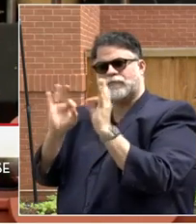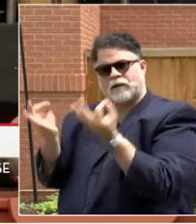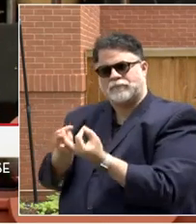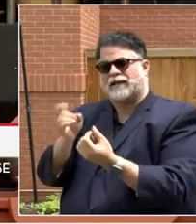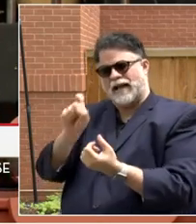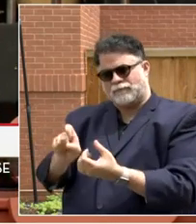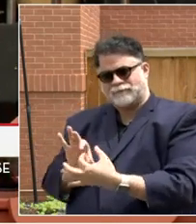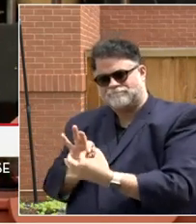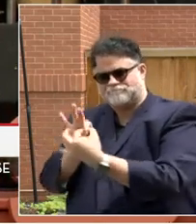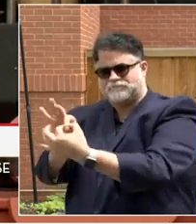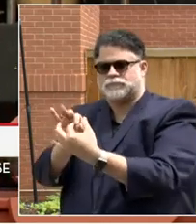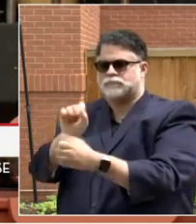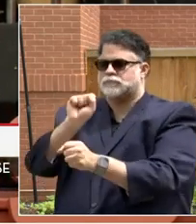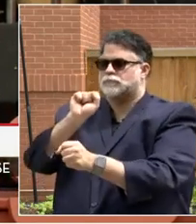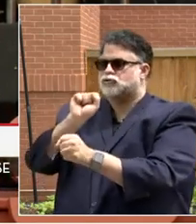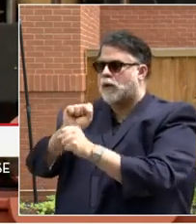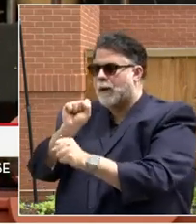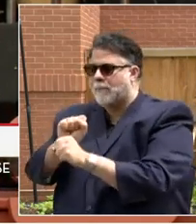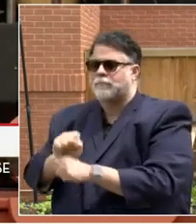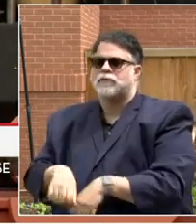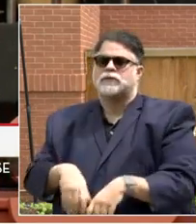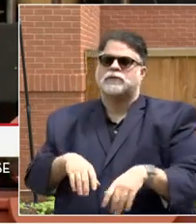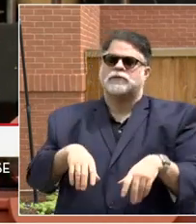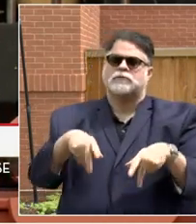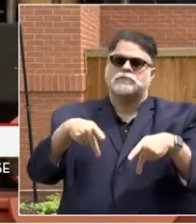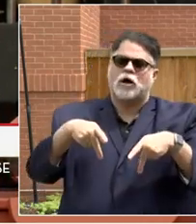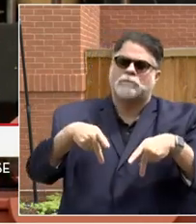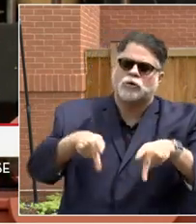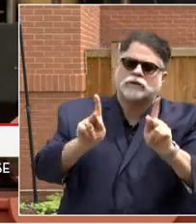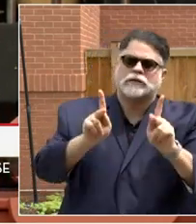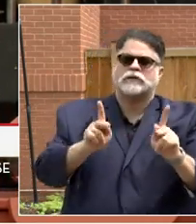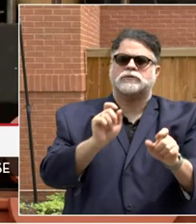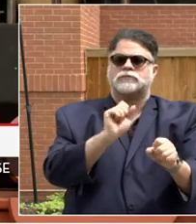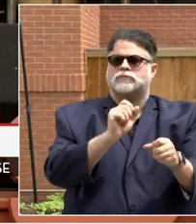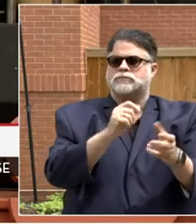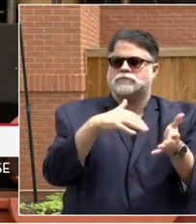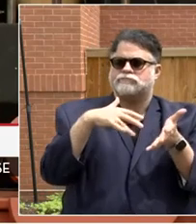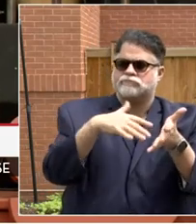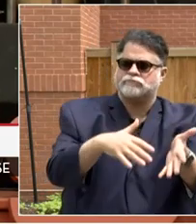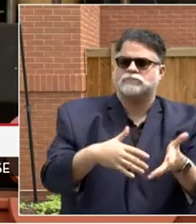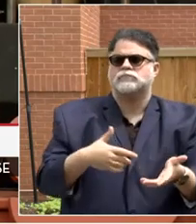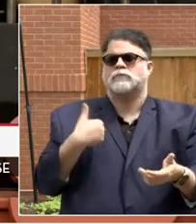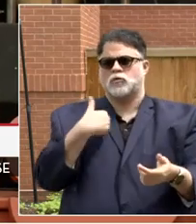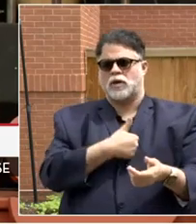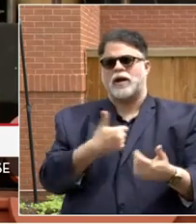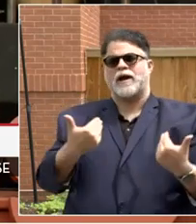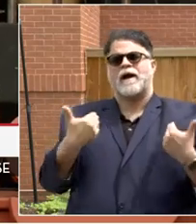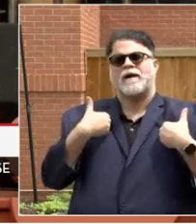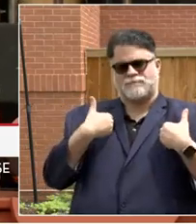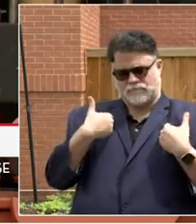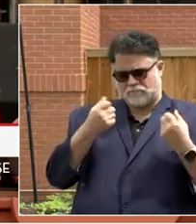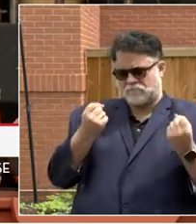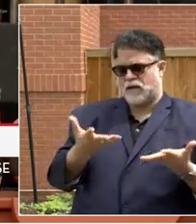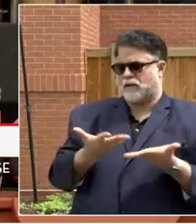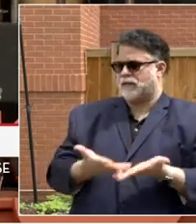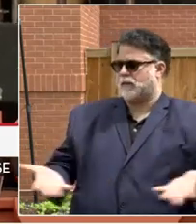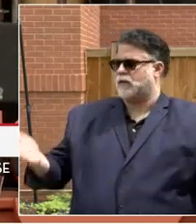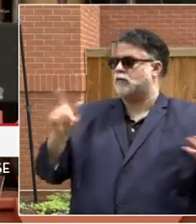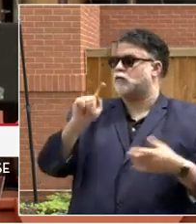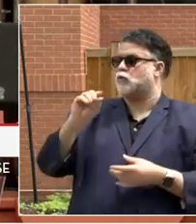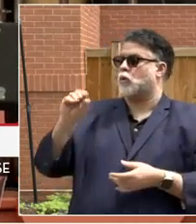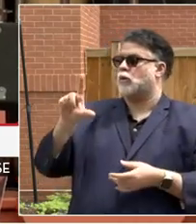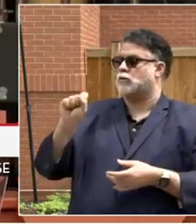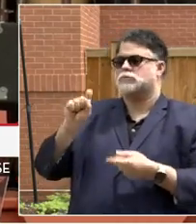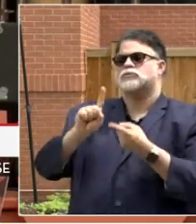The good thing about this discussion is that we have so many tools at our disposal, and we have invested so